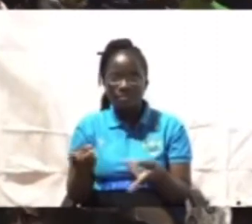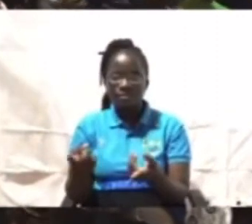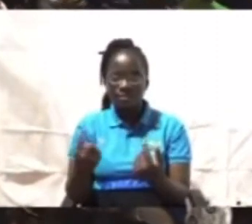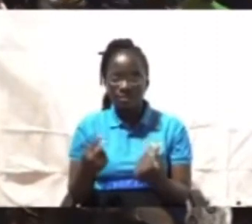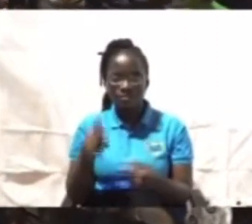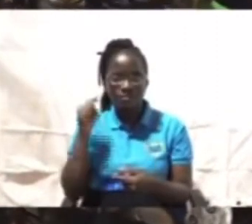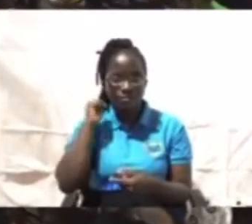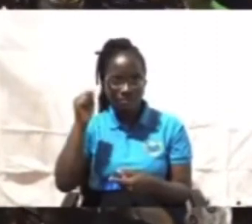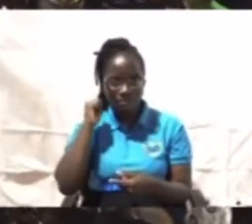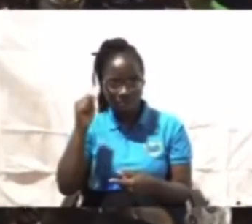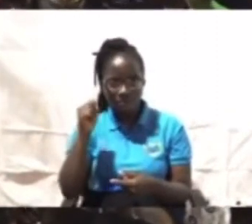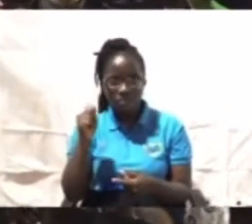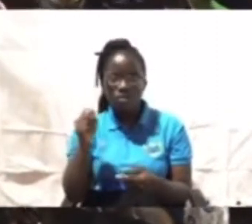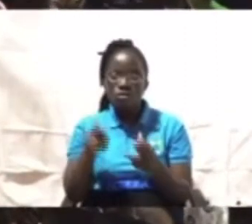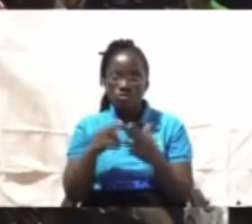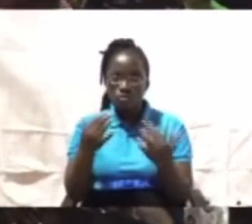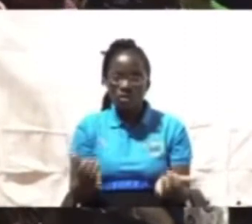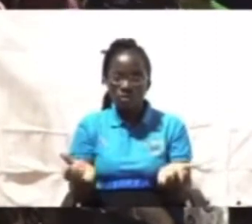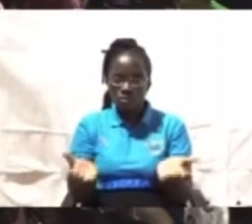Amen wa papa.